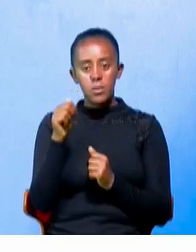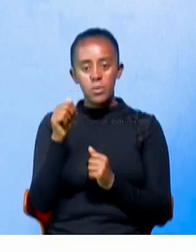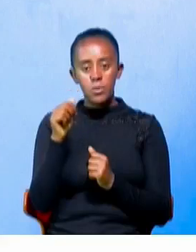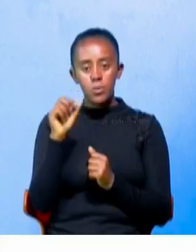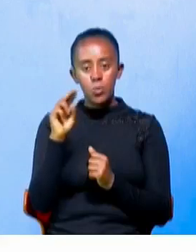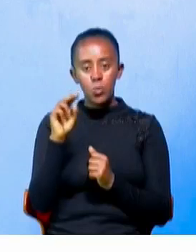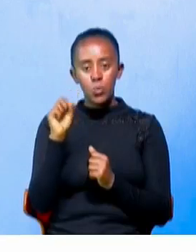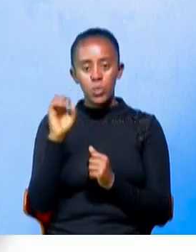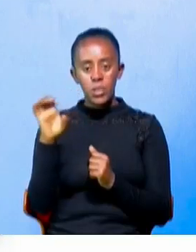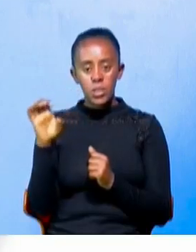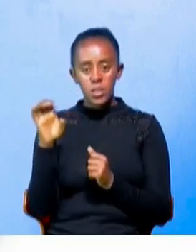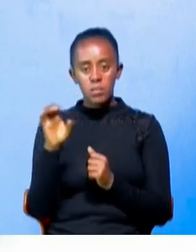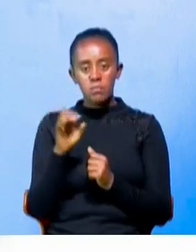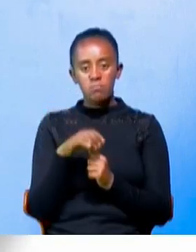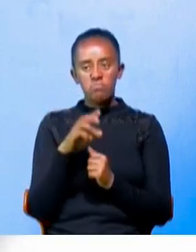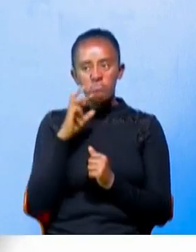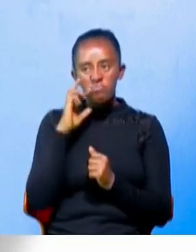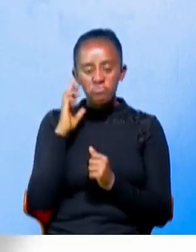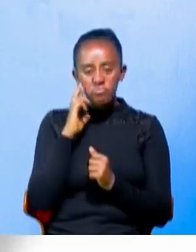for eating